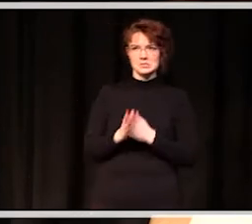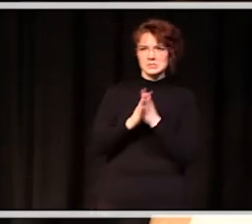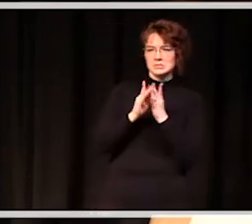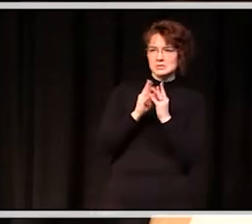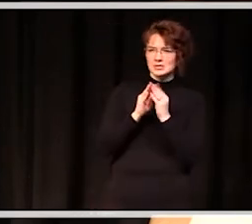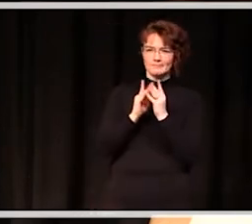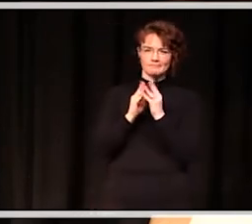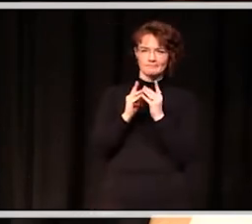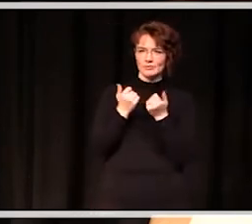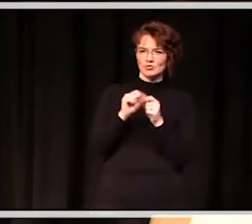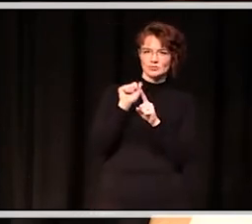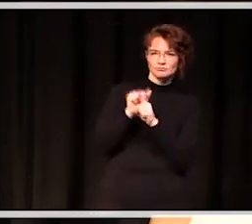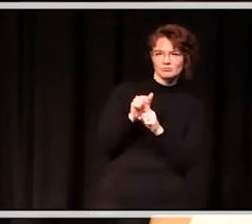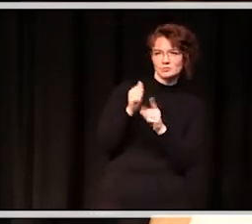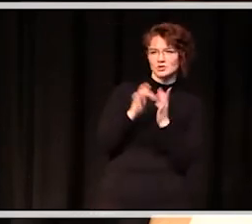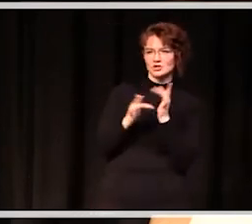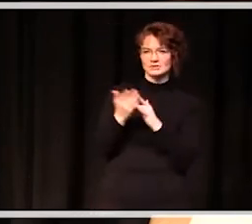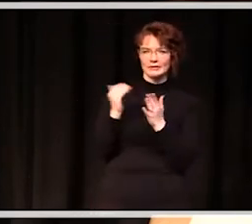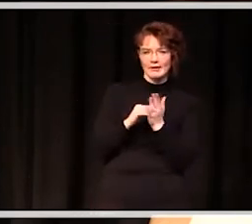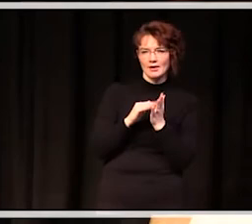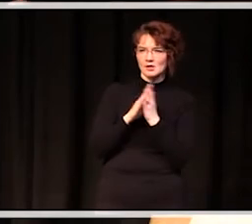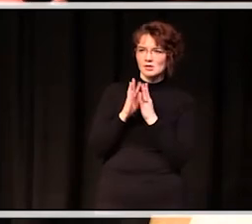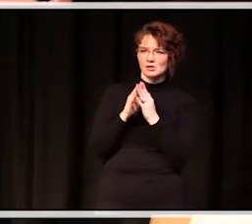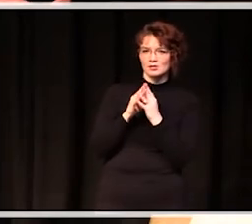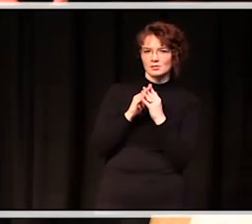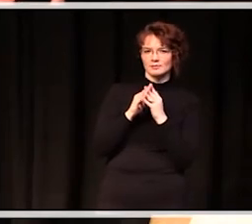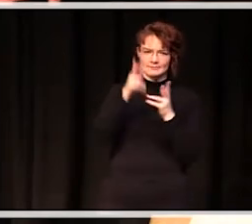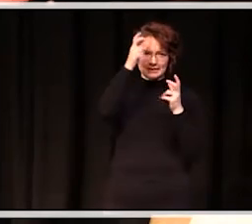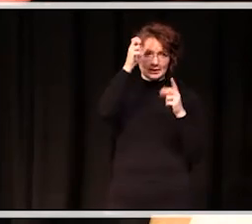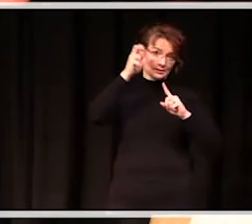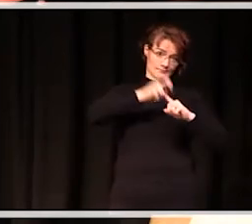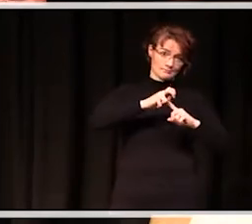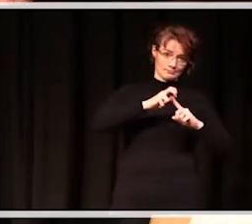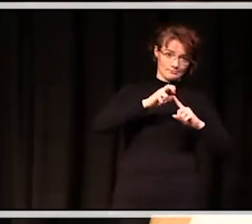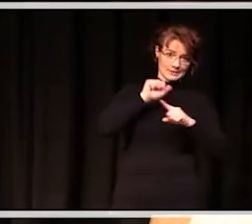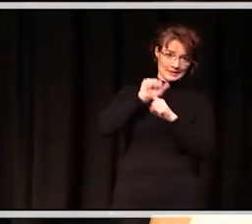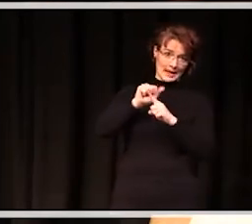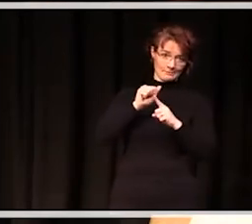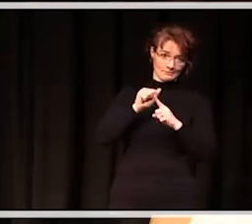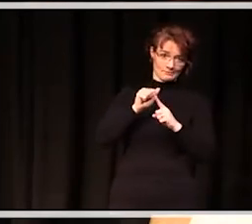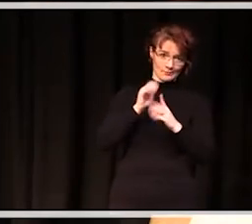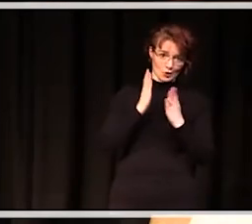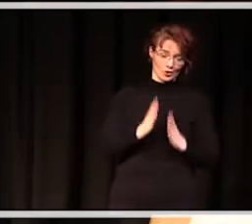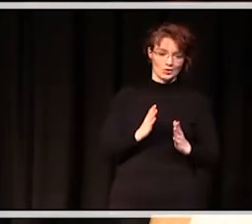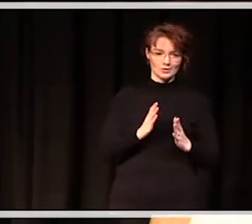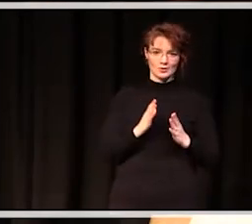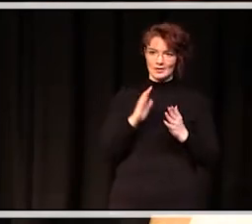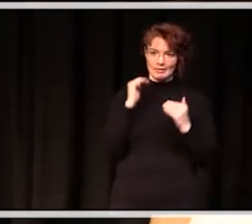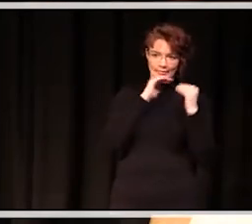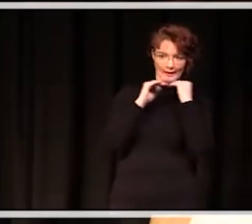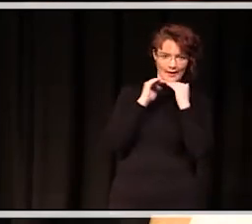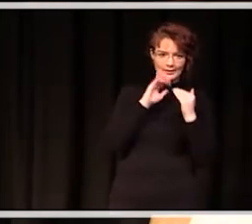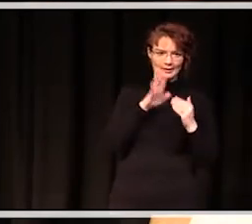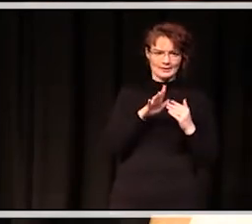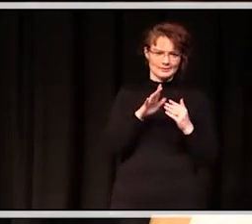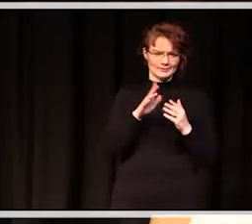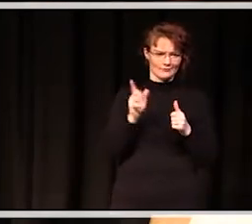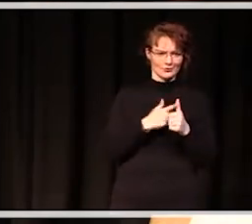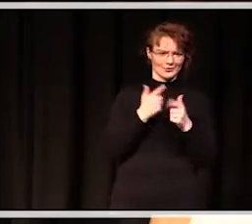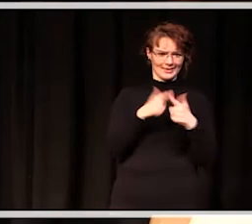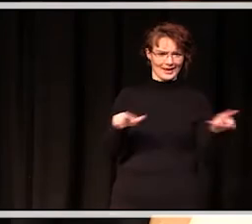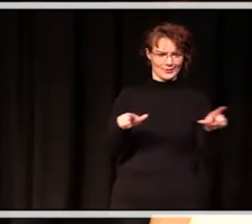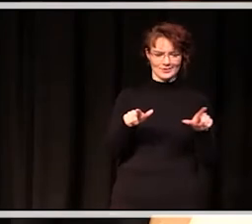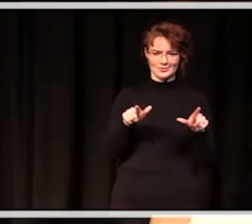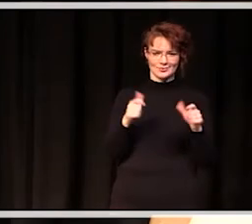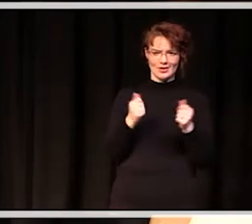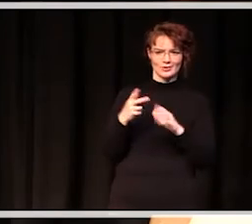trying to scam Jesus because Satan is the ultimate scam artist. Lying is his thing. It's his native tongue. He wants to